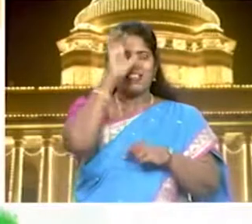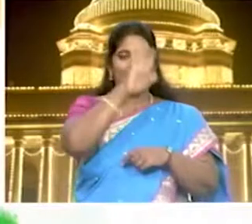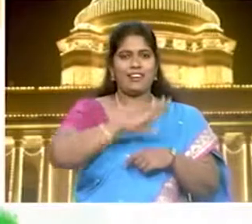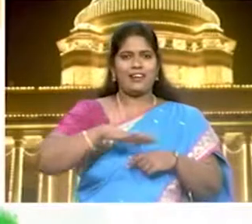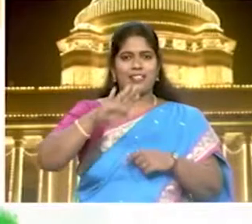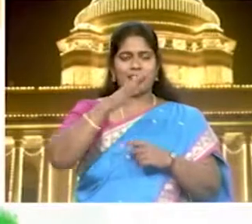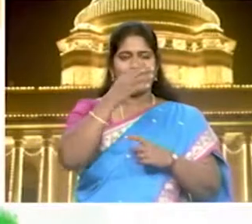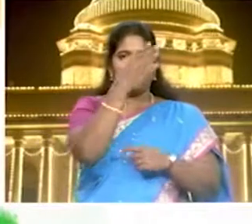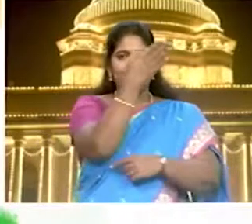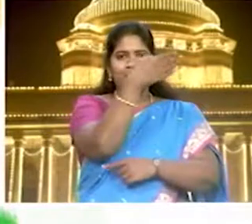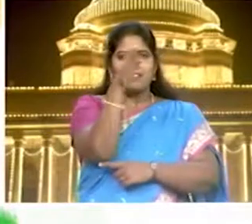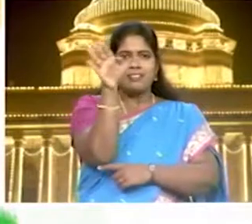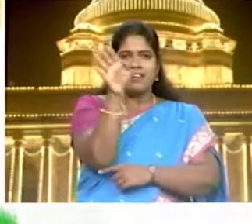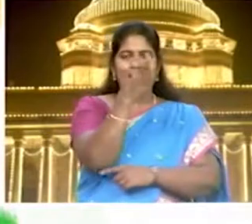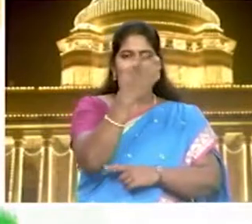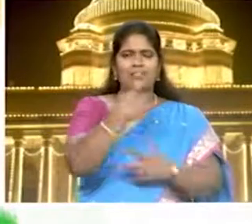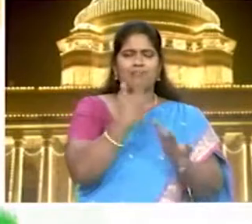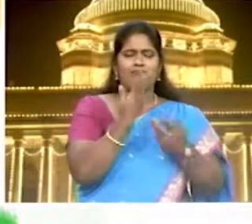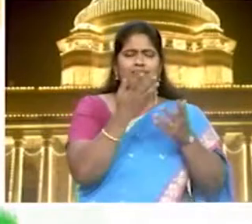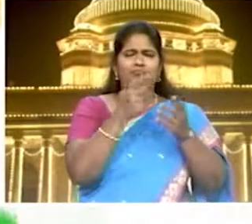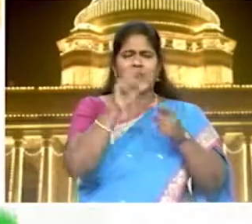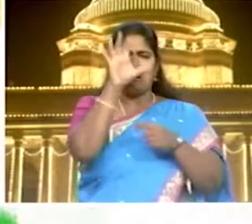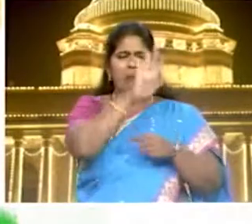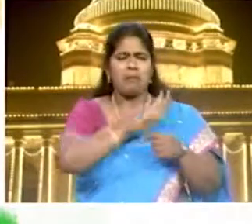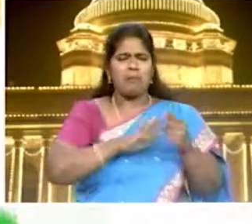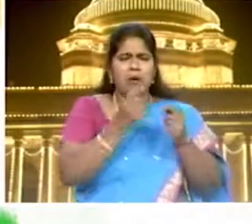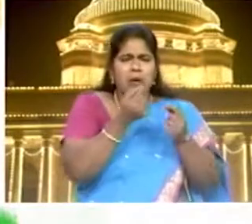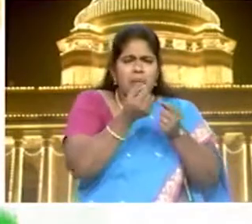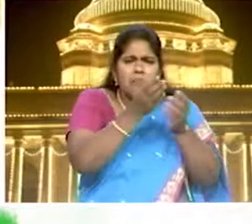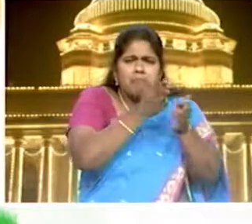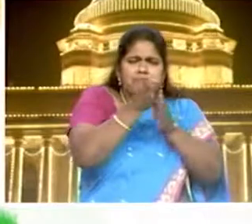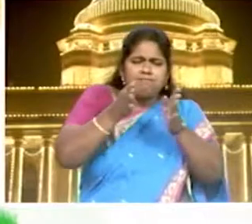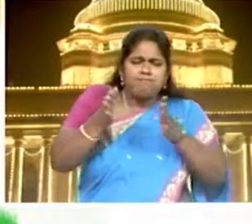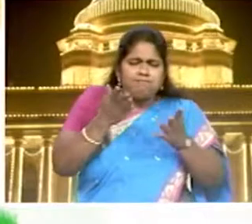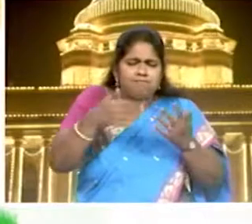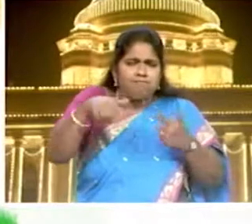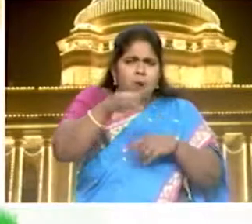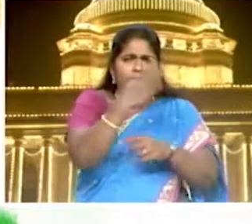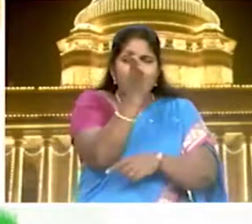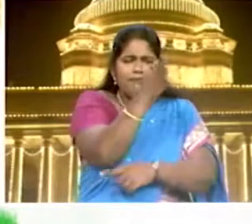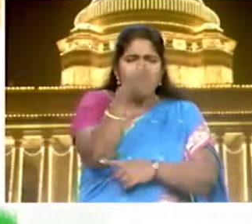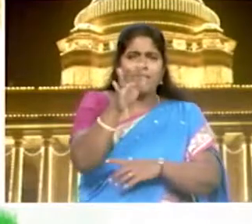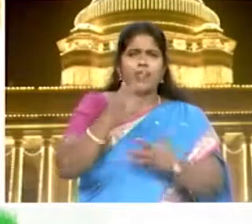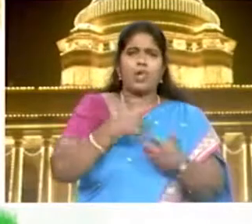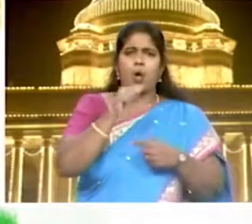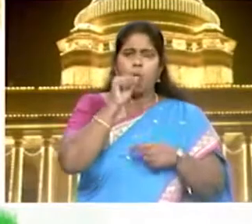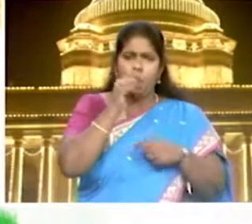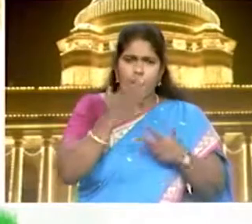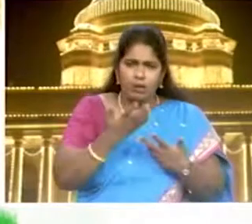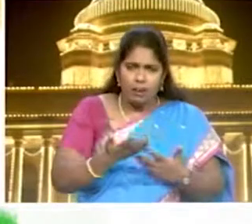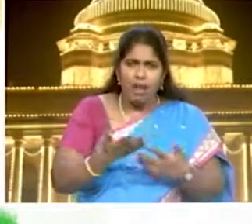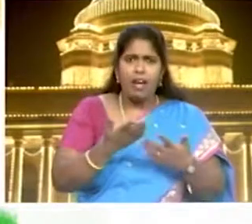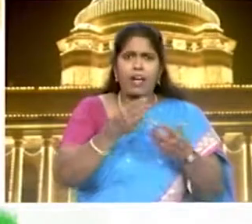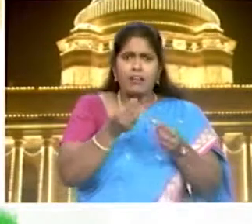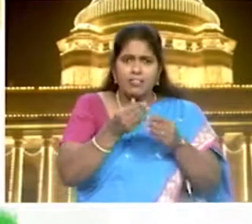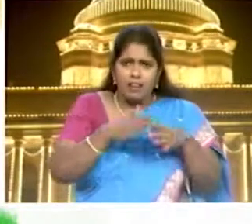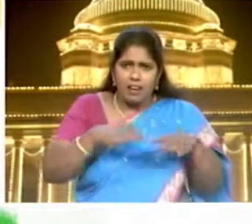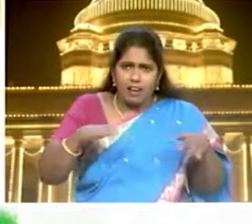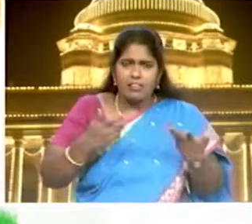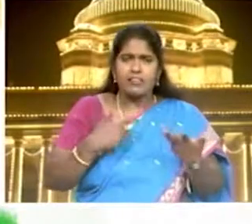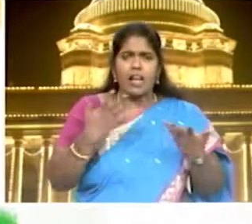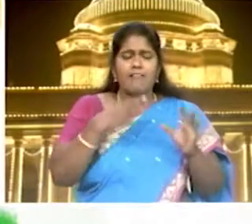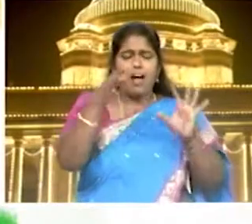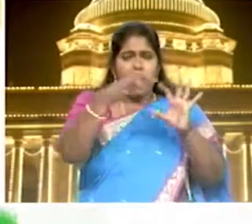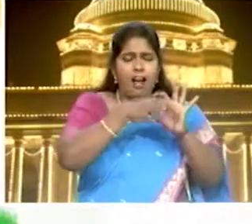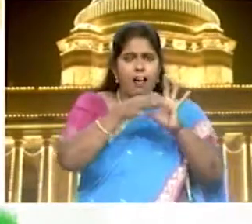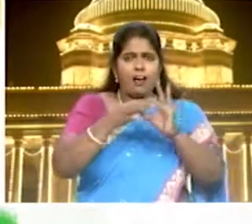in every nook and corner of the country. Great martyrs would have been thrilled to see the spirit of